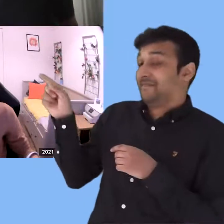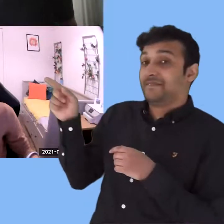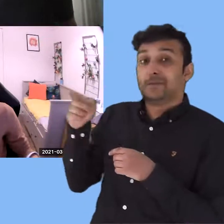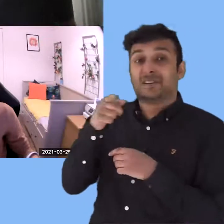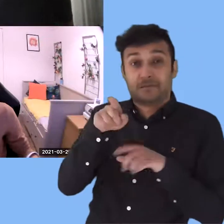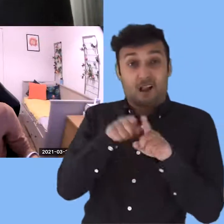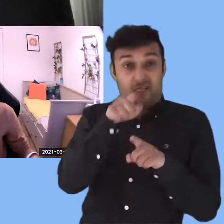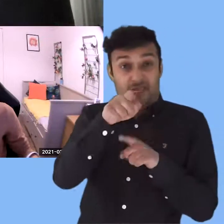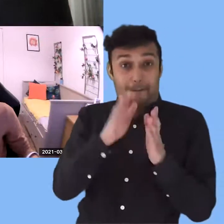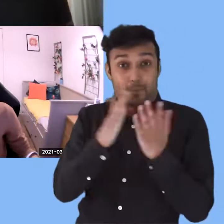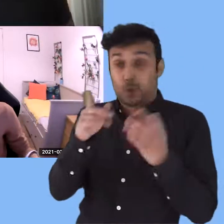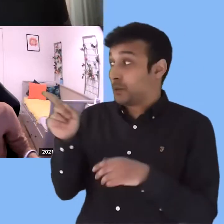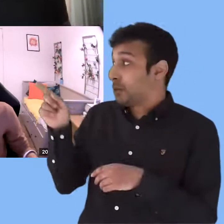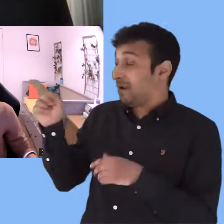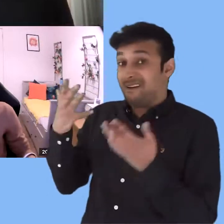feel?